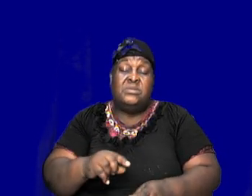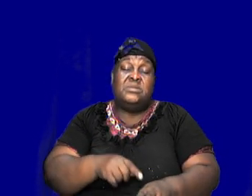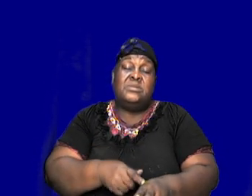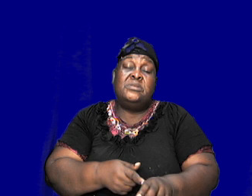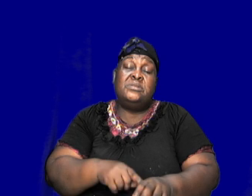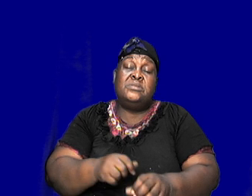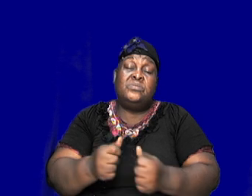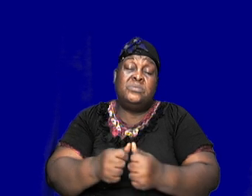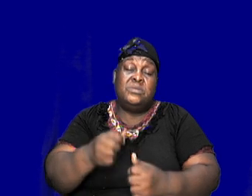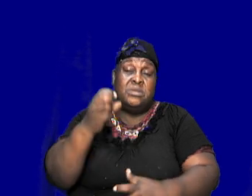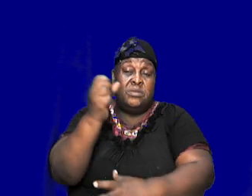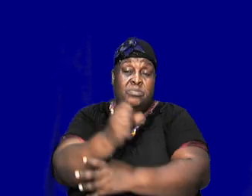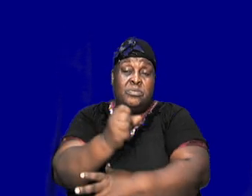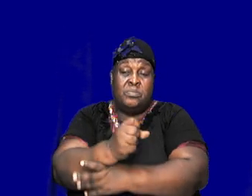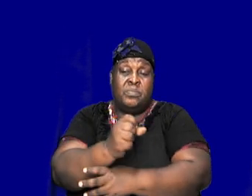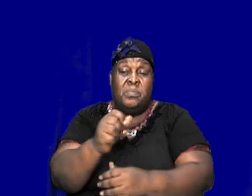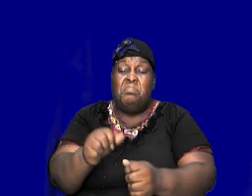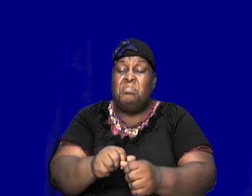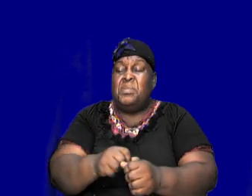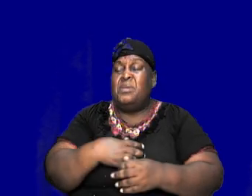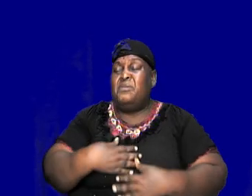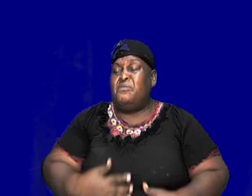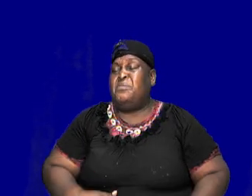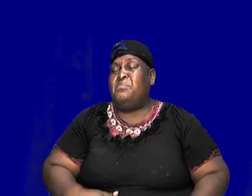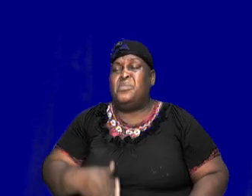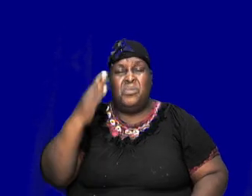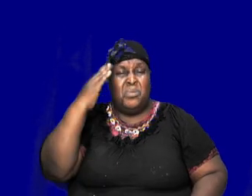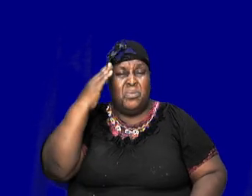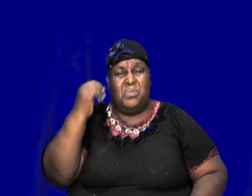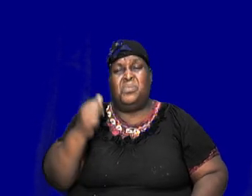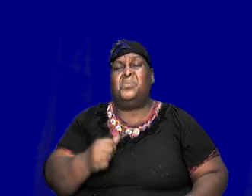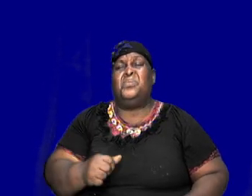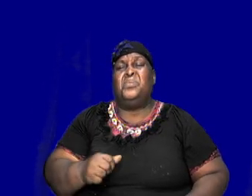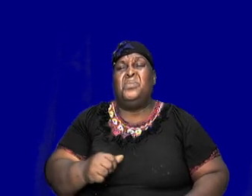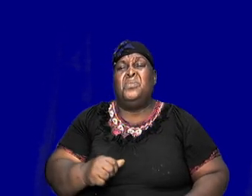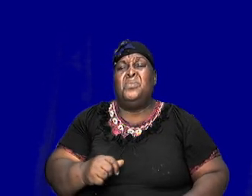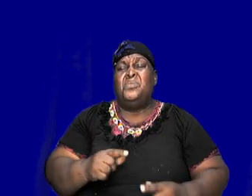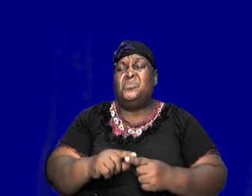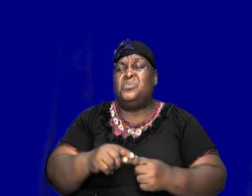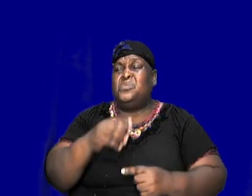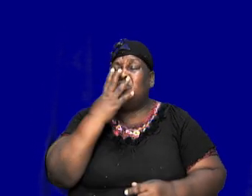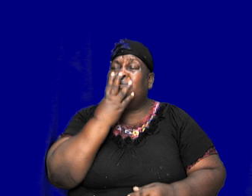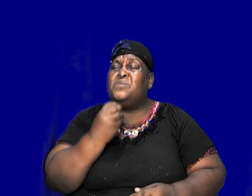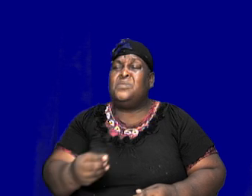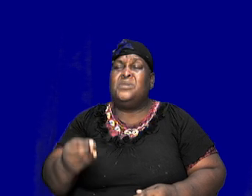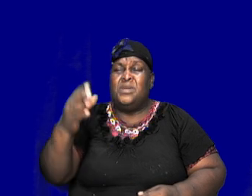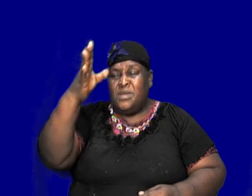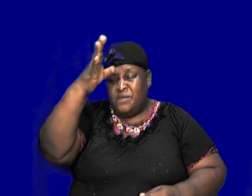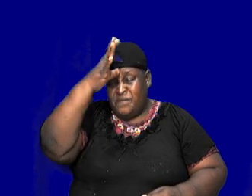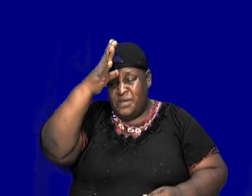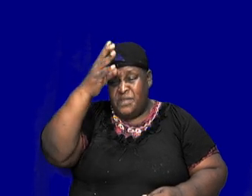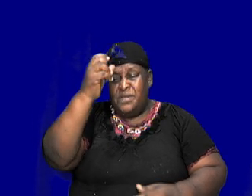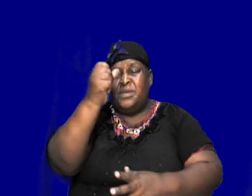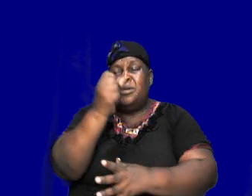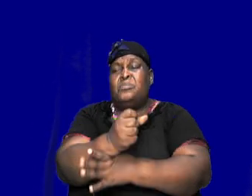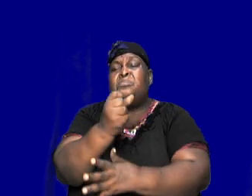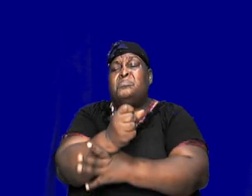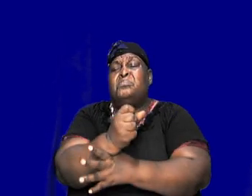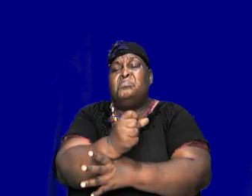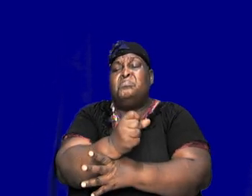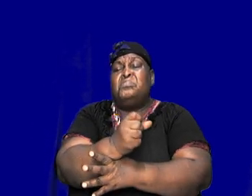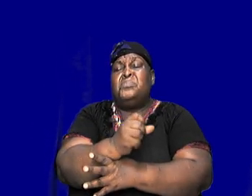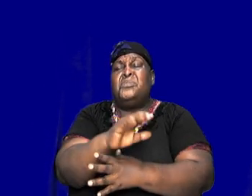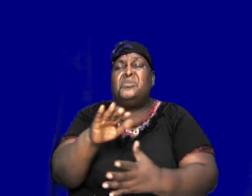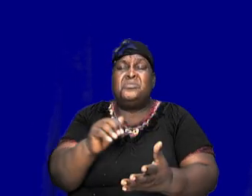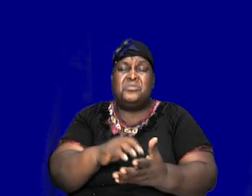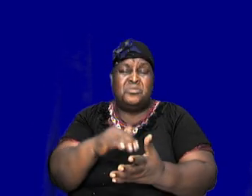Abraham, because everybody knows that to the Jews, you know, Father Abraham is a central figure.